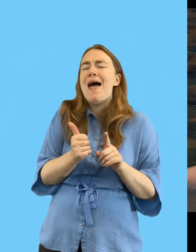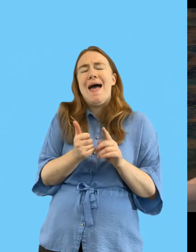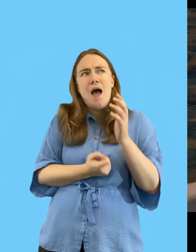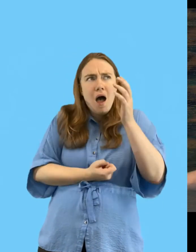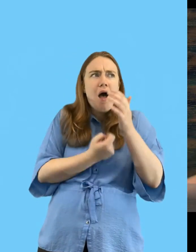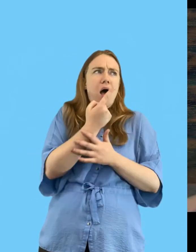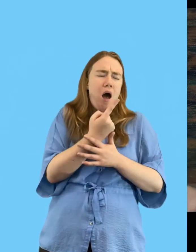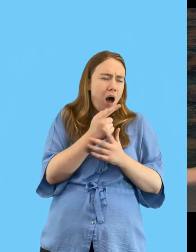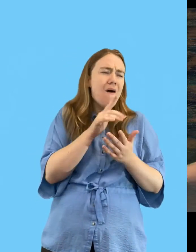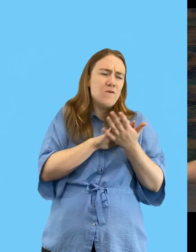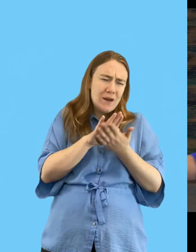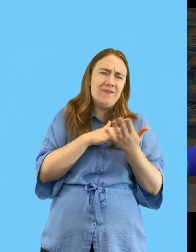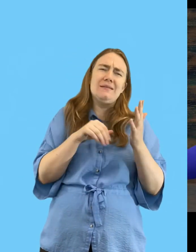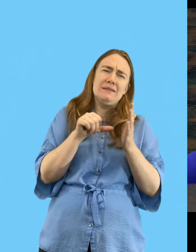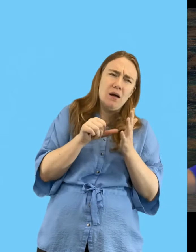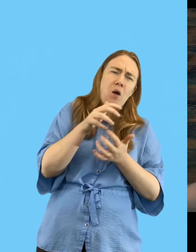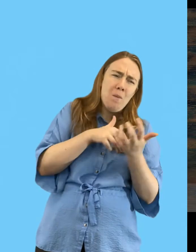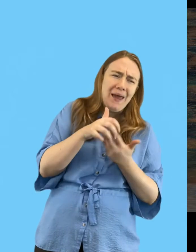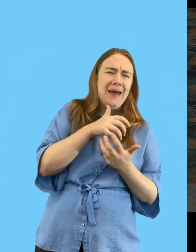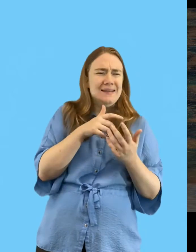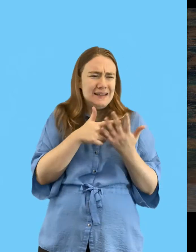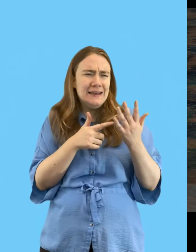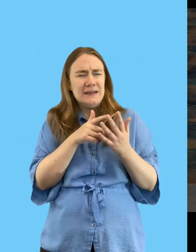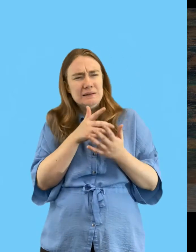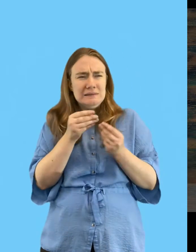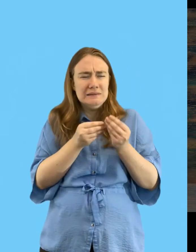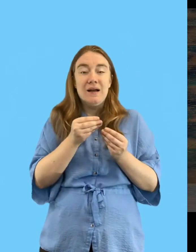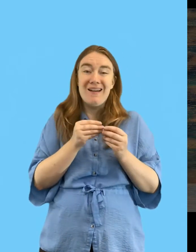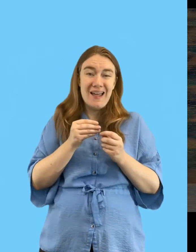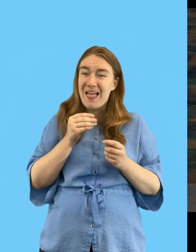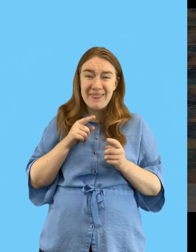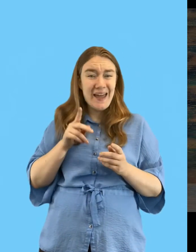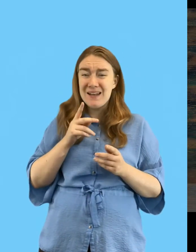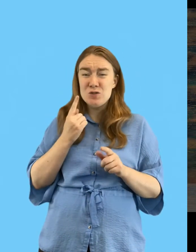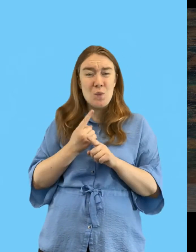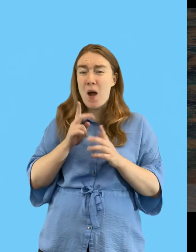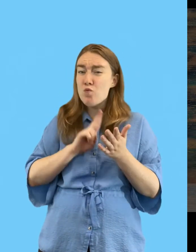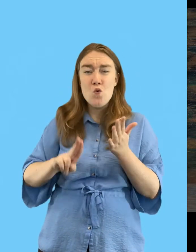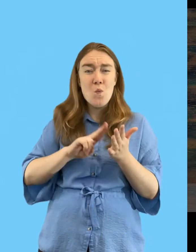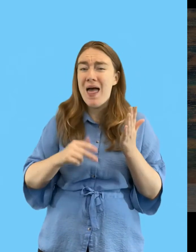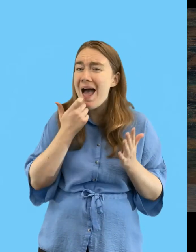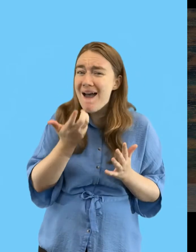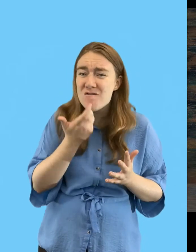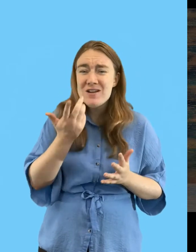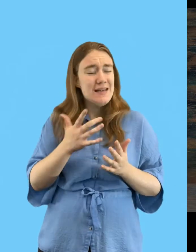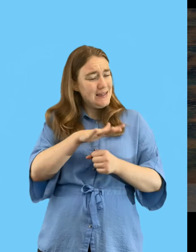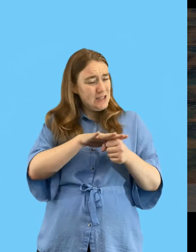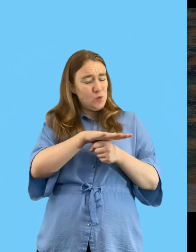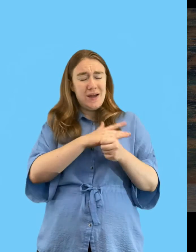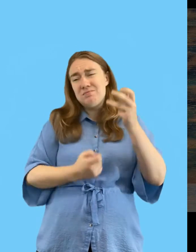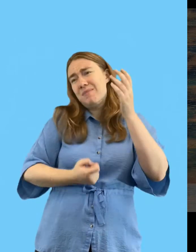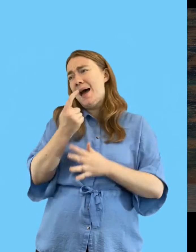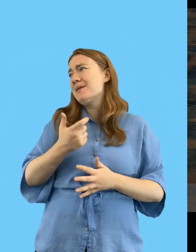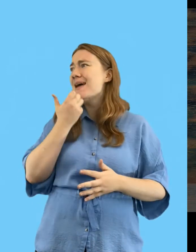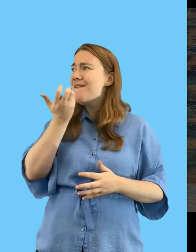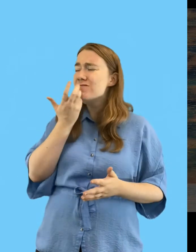of particularly complicated and the outworking may look very nuanced. But I think they're talking about everyday situations that will come up between brothers and sisters,